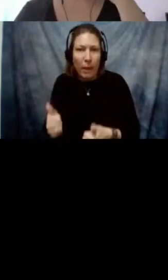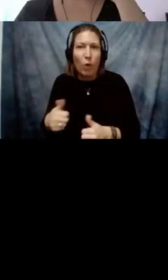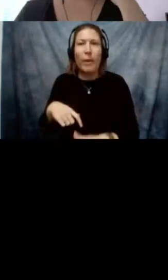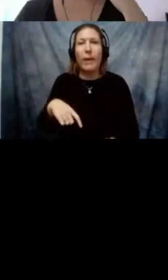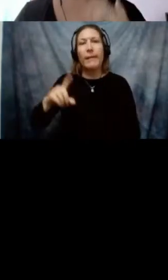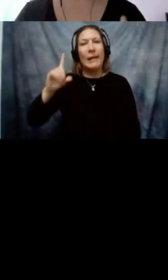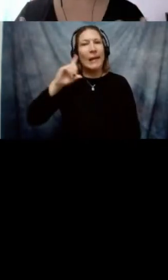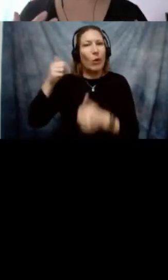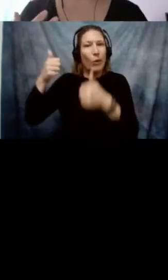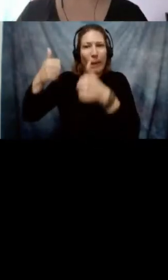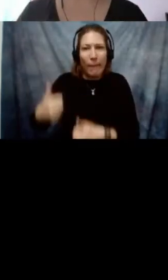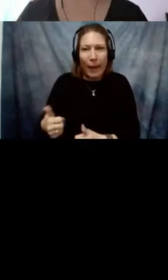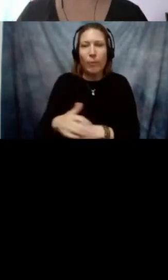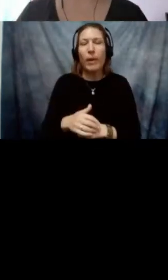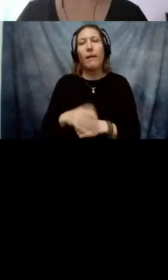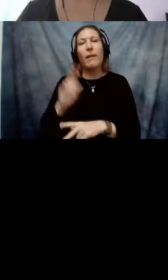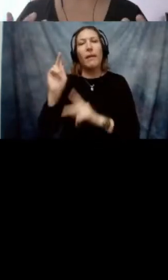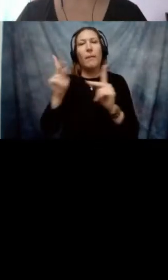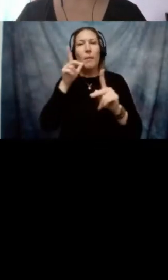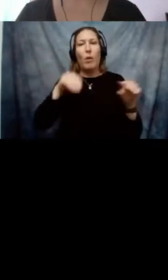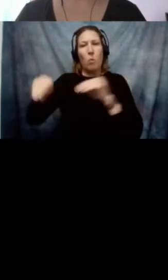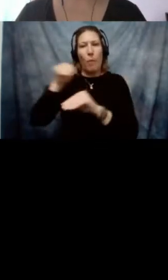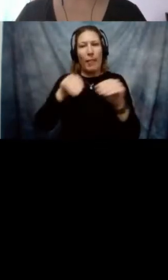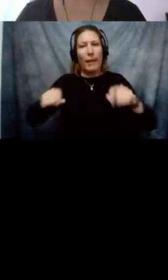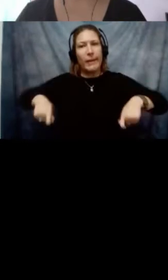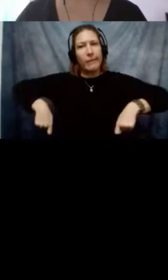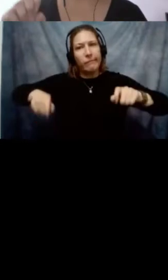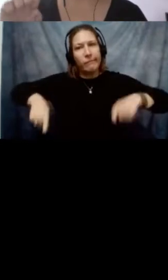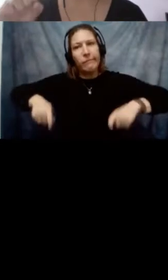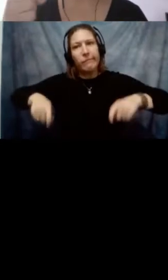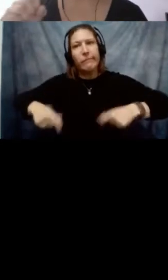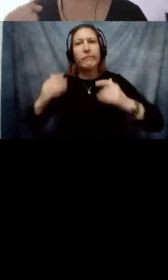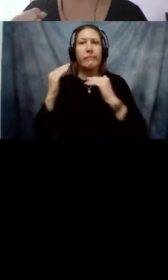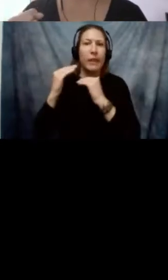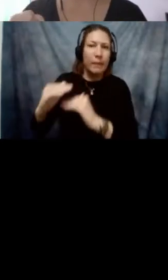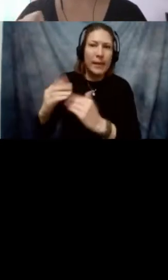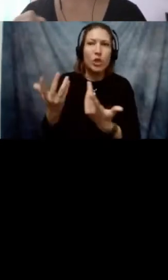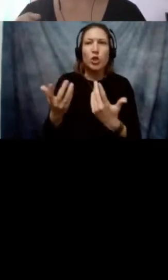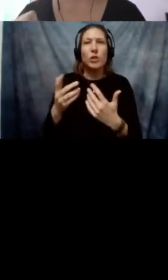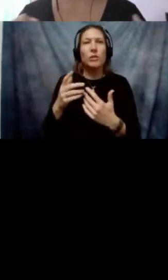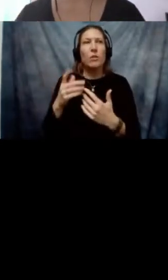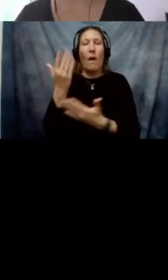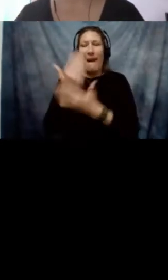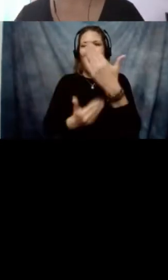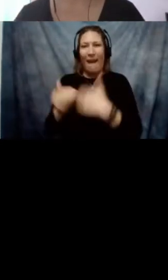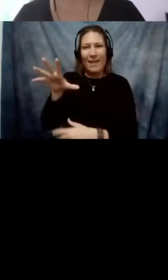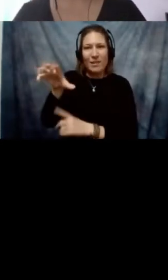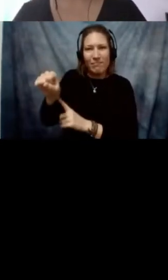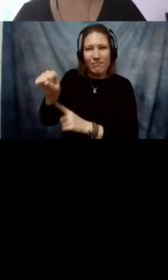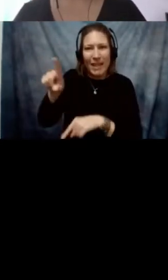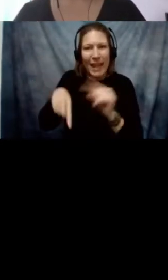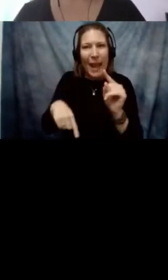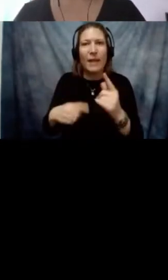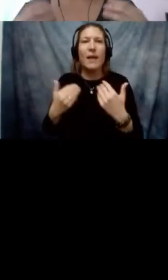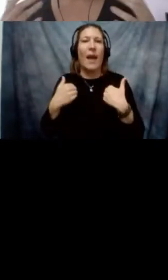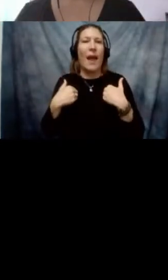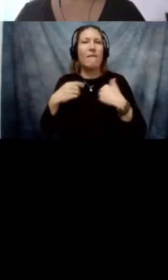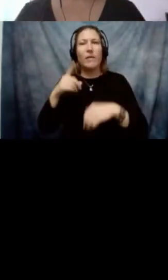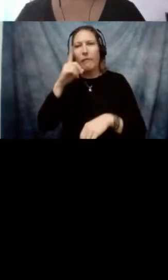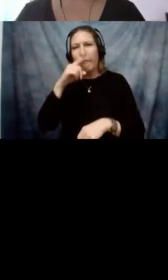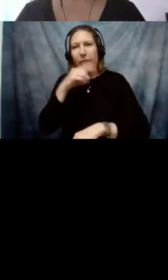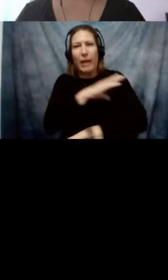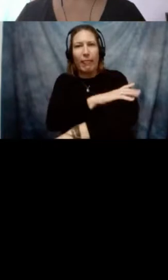have people who use wheelchairs or have other mobility issues, like maybe they can't grasp or they have a prosthetic limb. But there are other